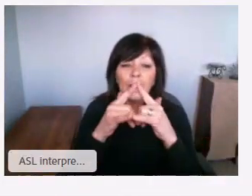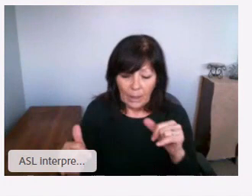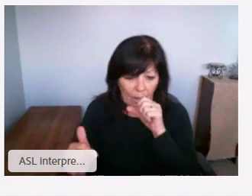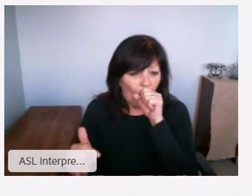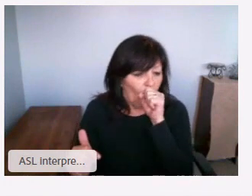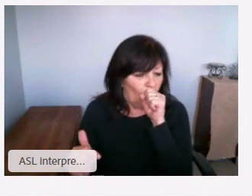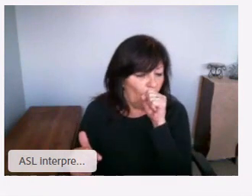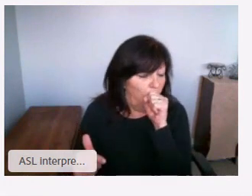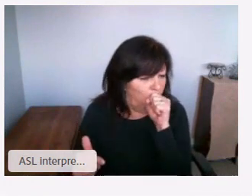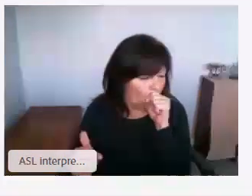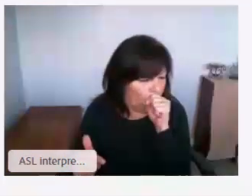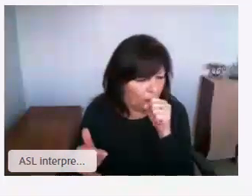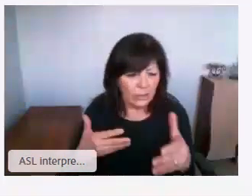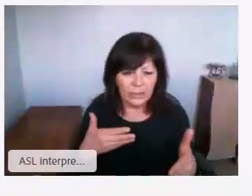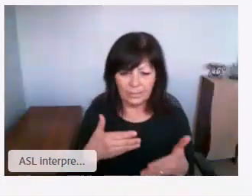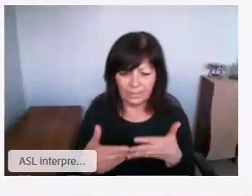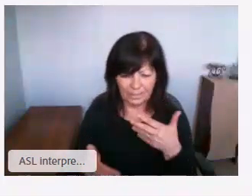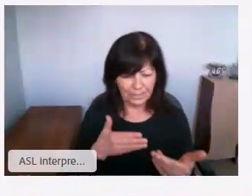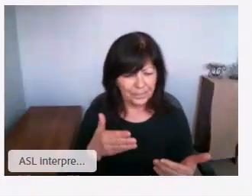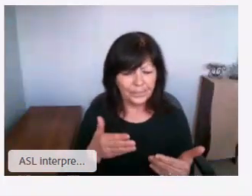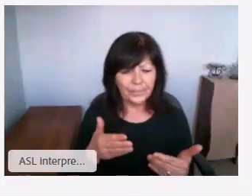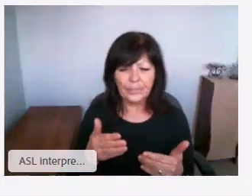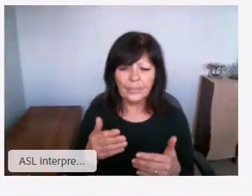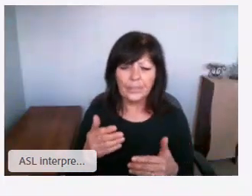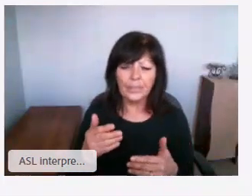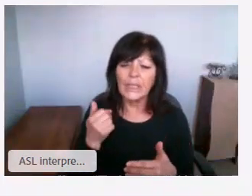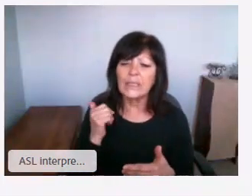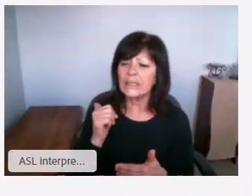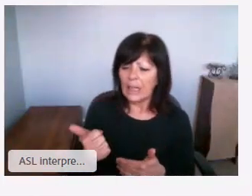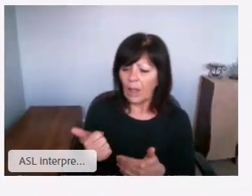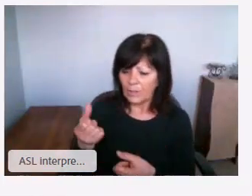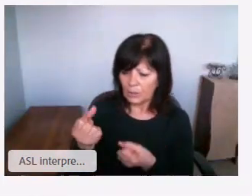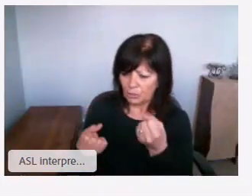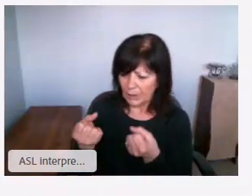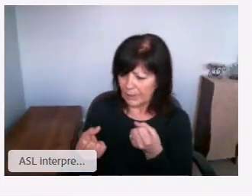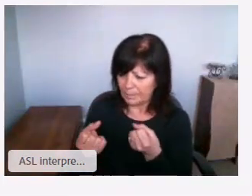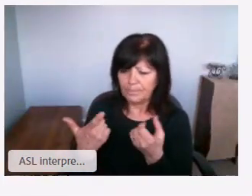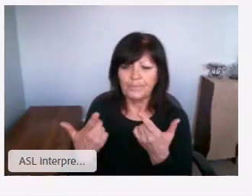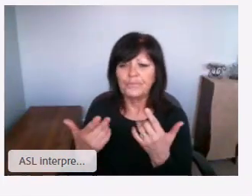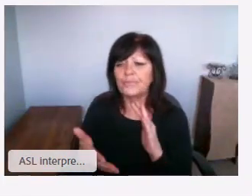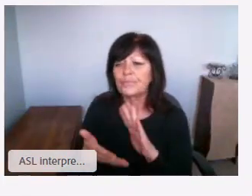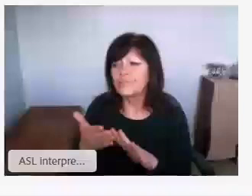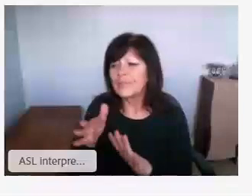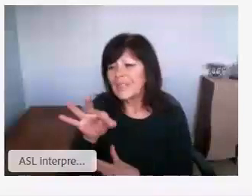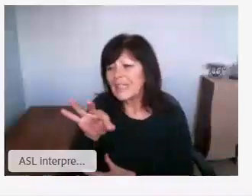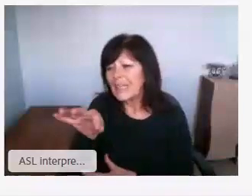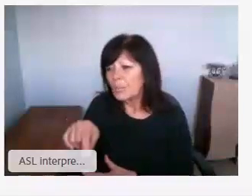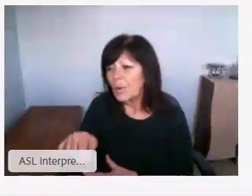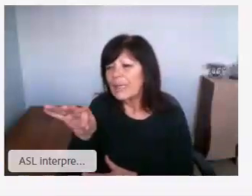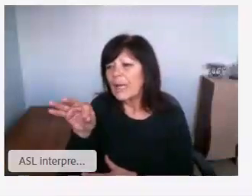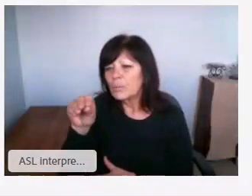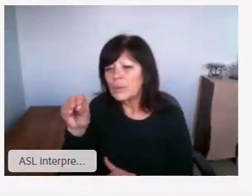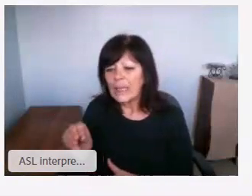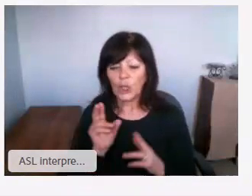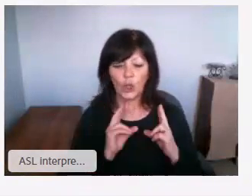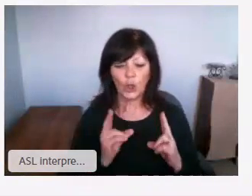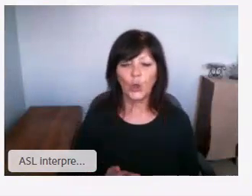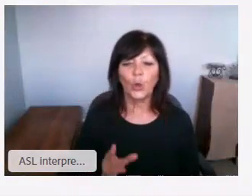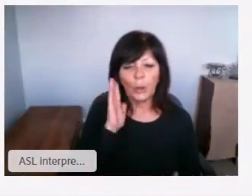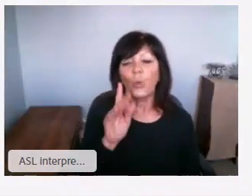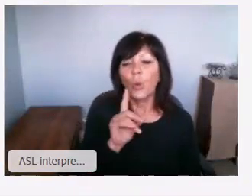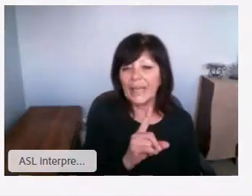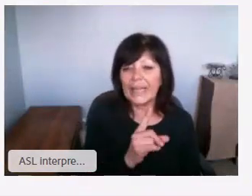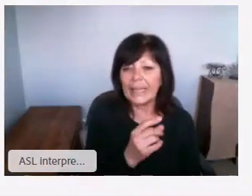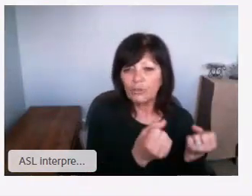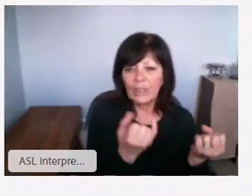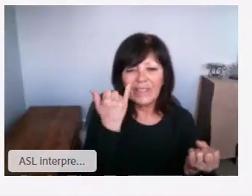the self-driven shuttle wasn't able to operate, we would probably, you know, there's a 99.9% chance that the human-driven shuttle would be. So we'd be